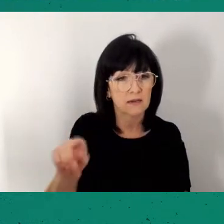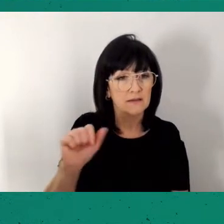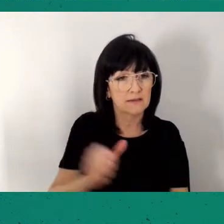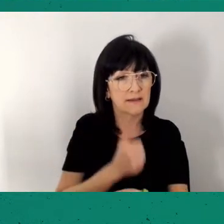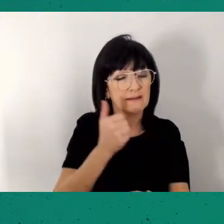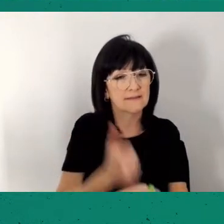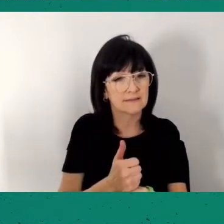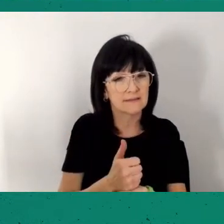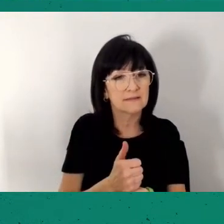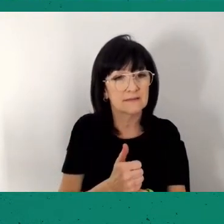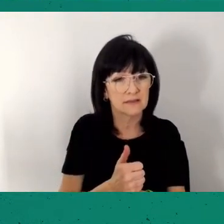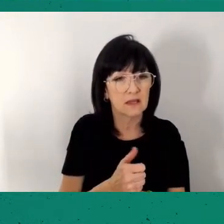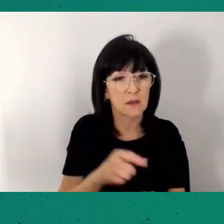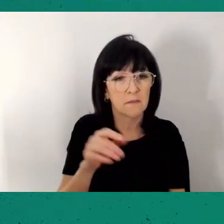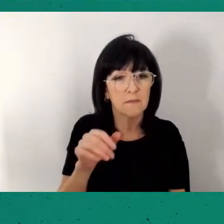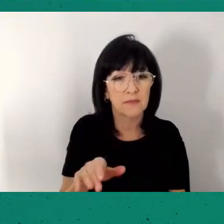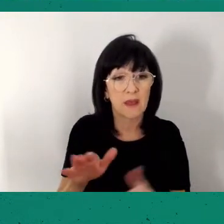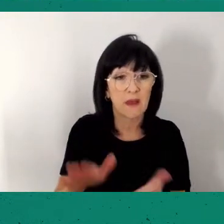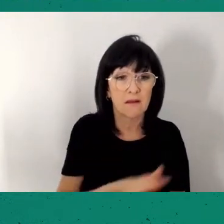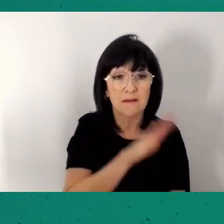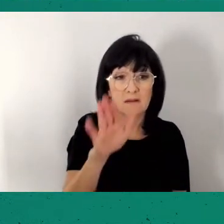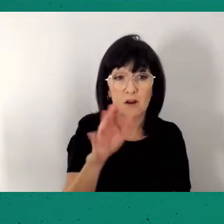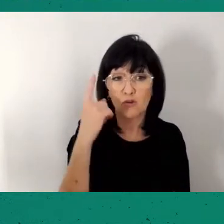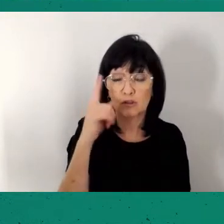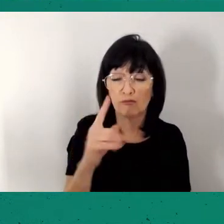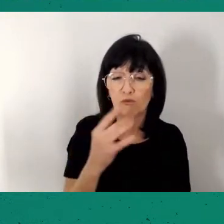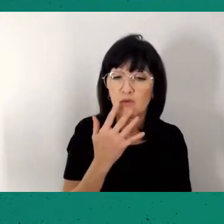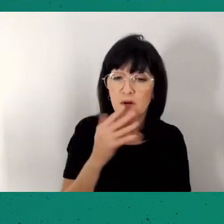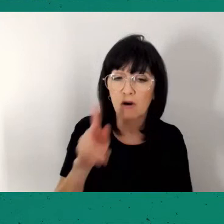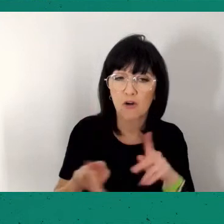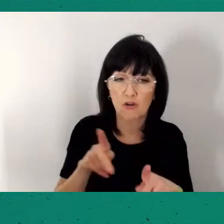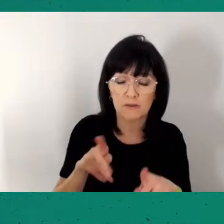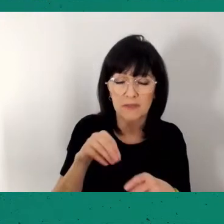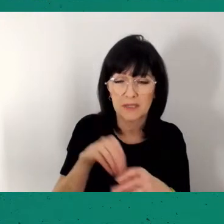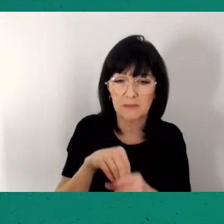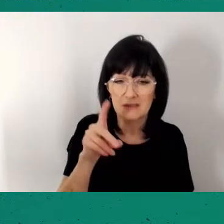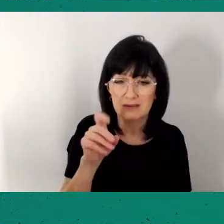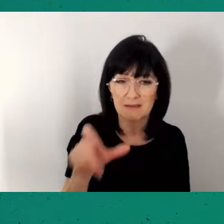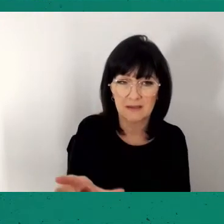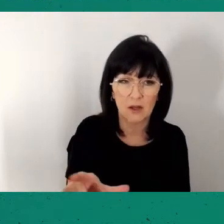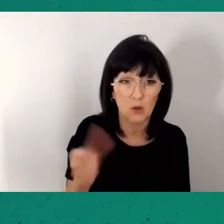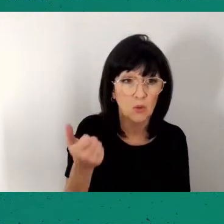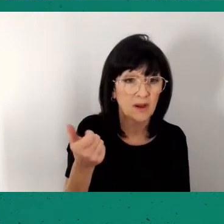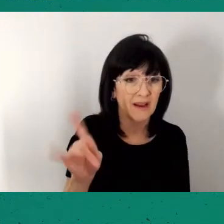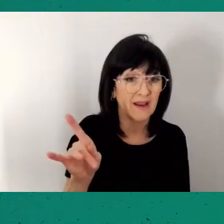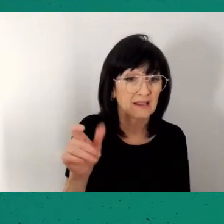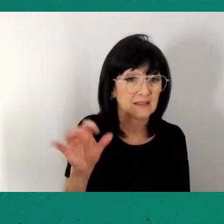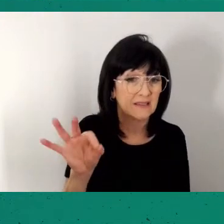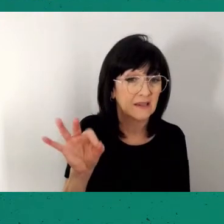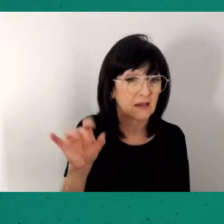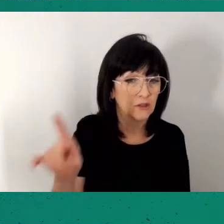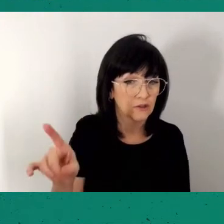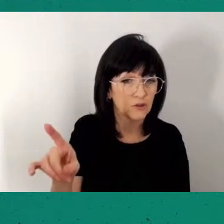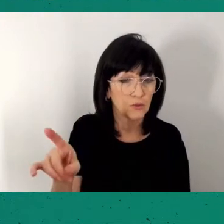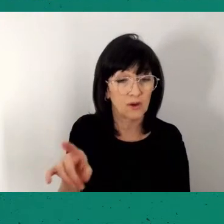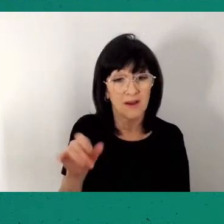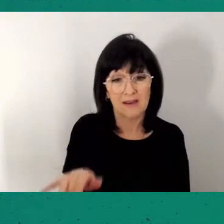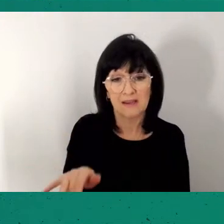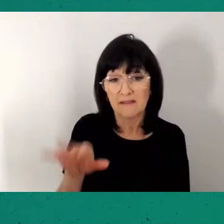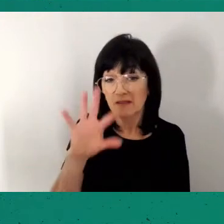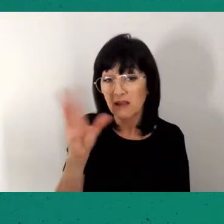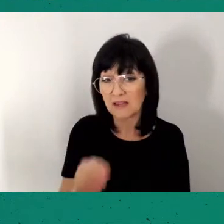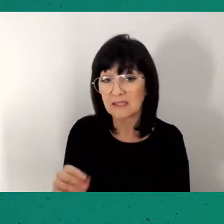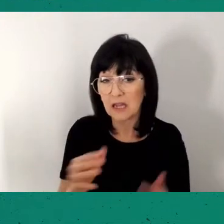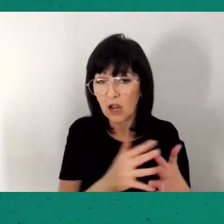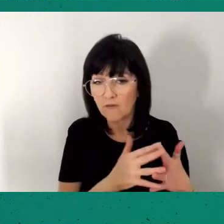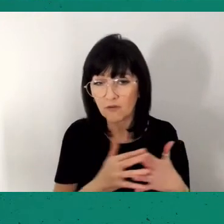Delaware in 1891. Undeterred by the growing violence and opposition to African American education,